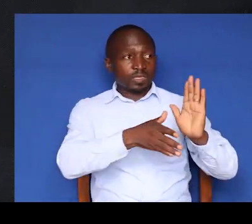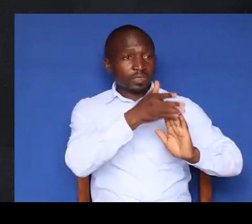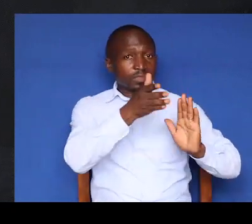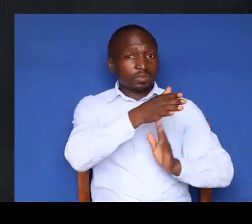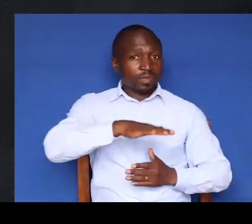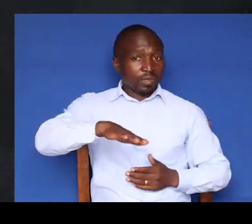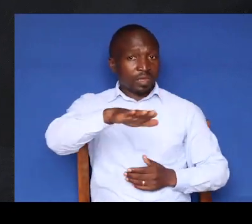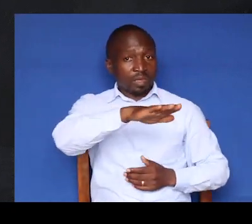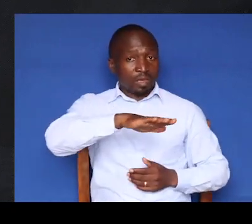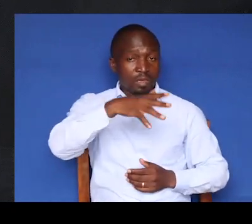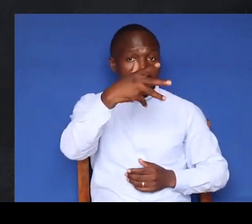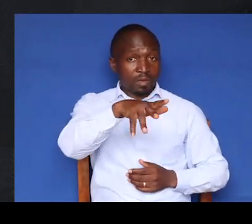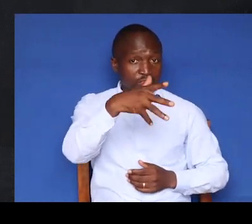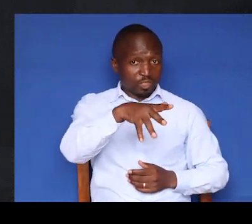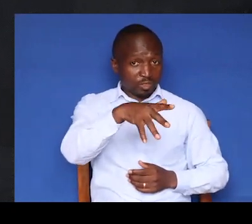areas,